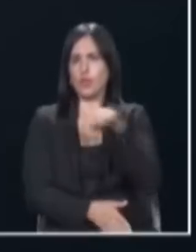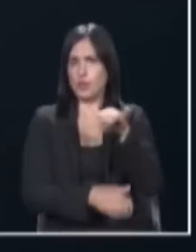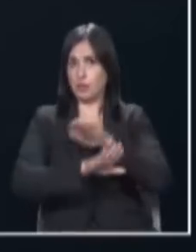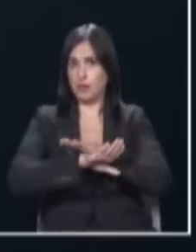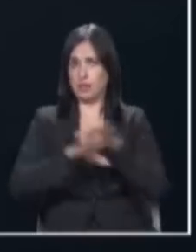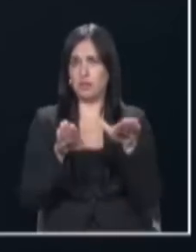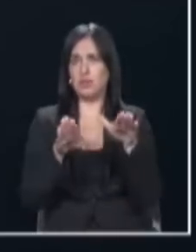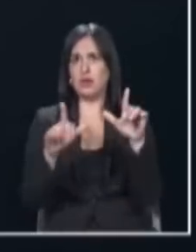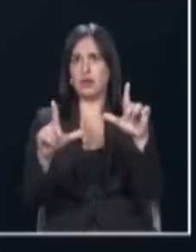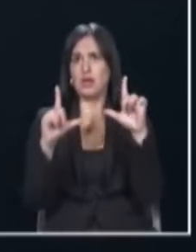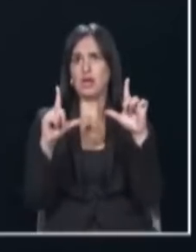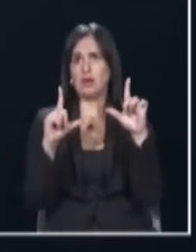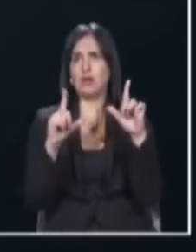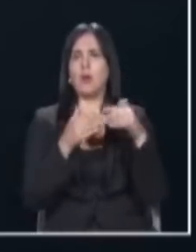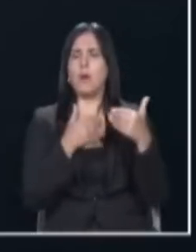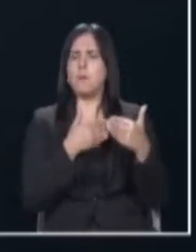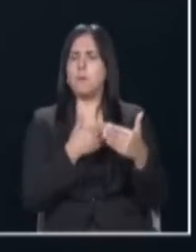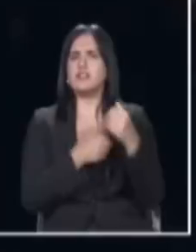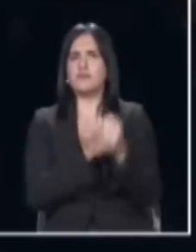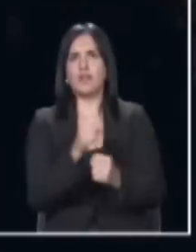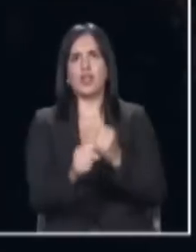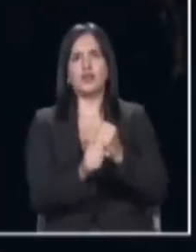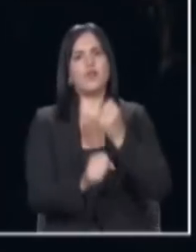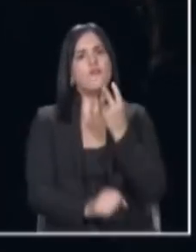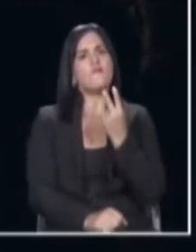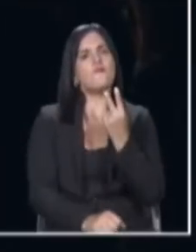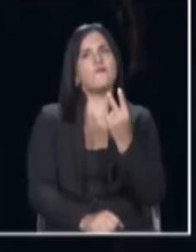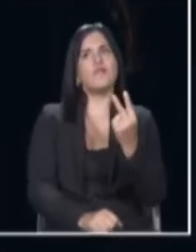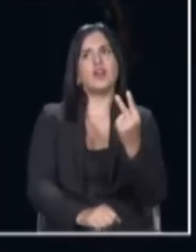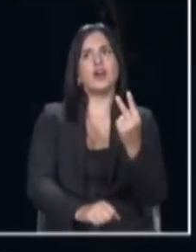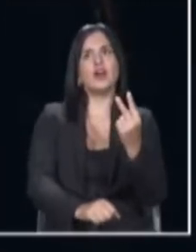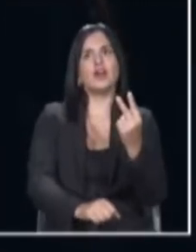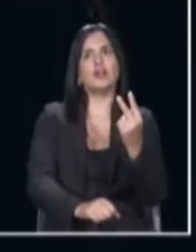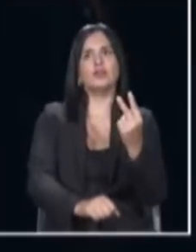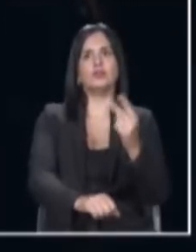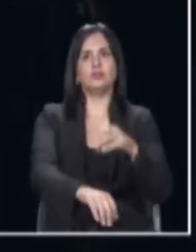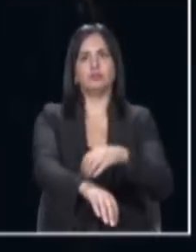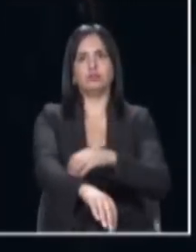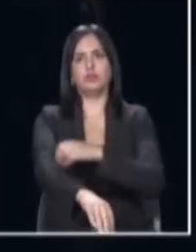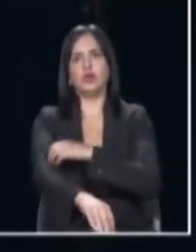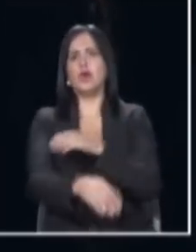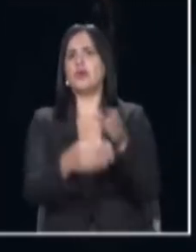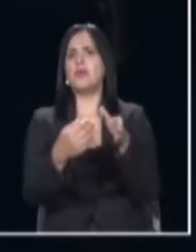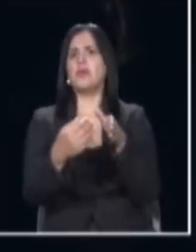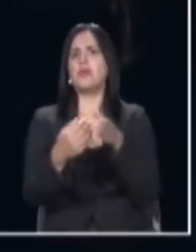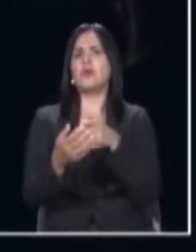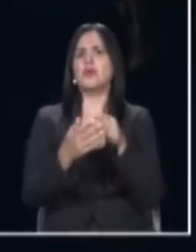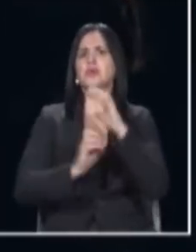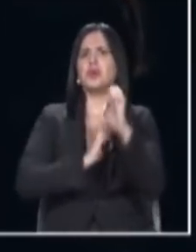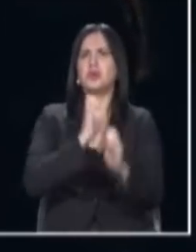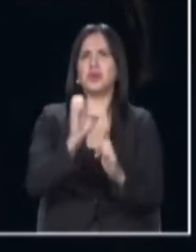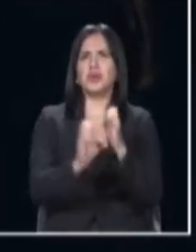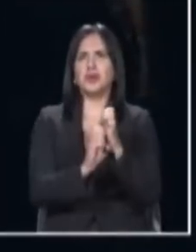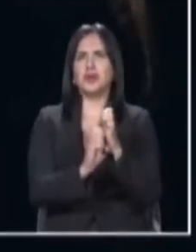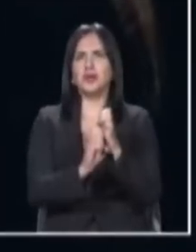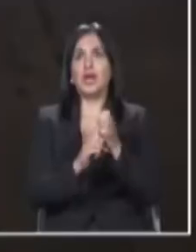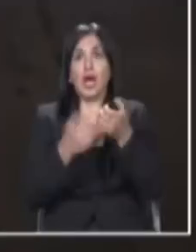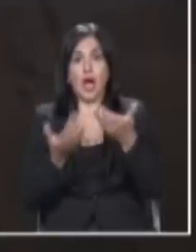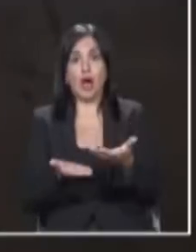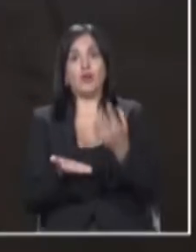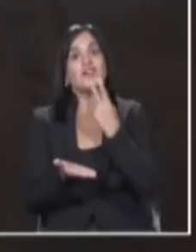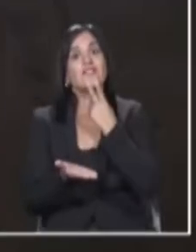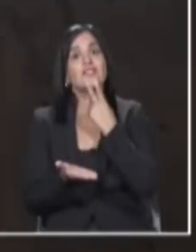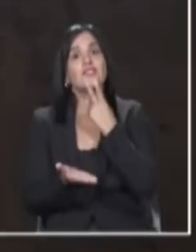studies I spent several years traveling on board HMS Beagle as a naturalist I currently live in town England